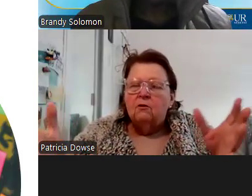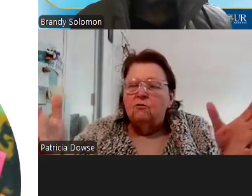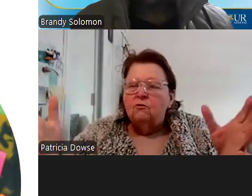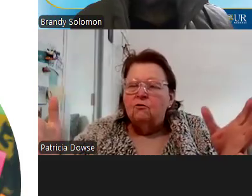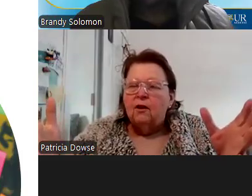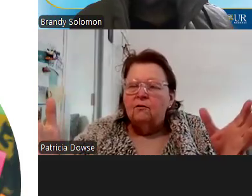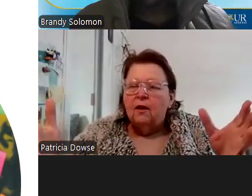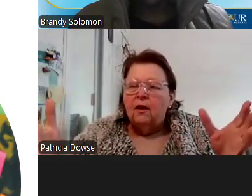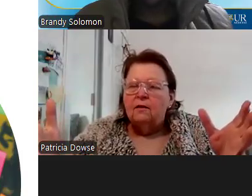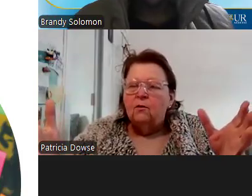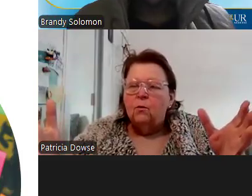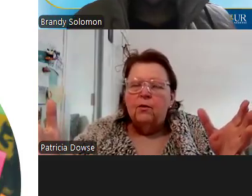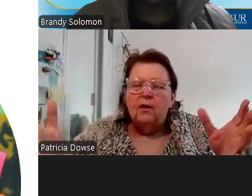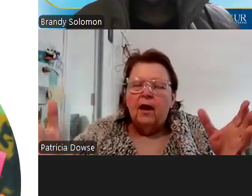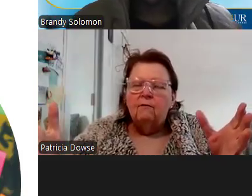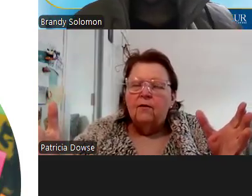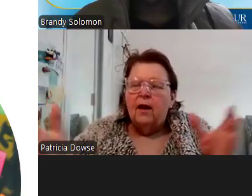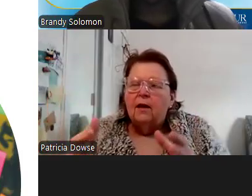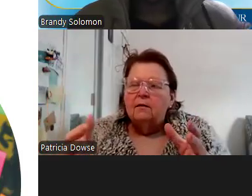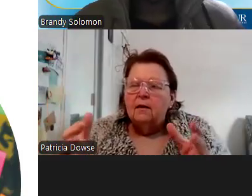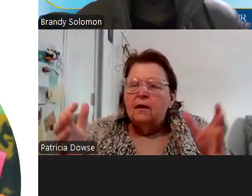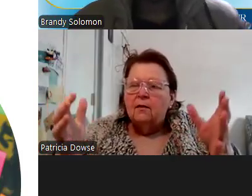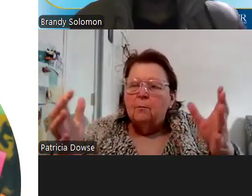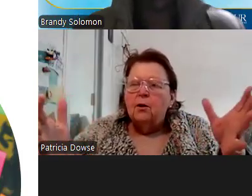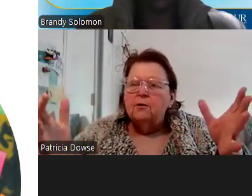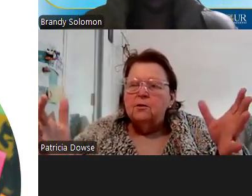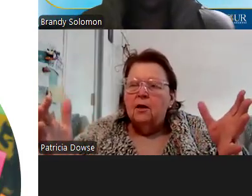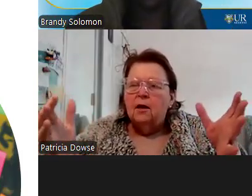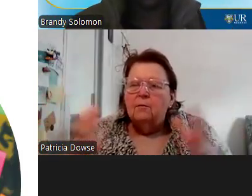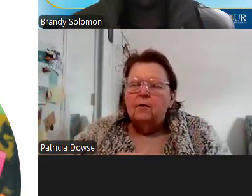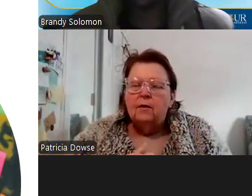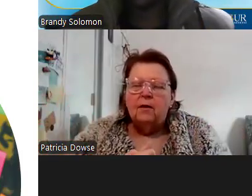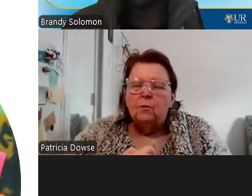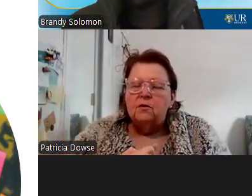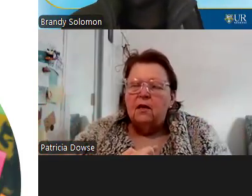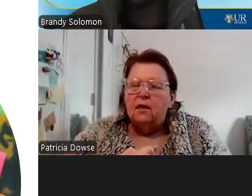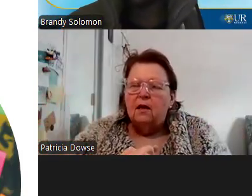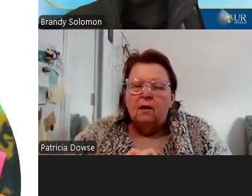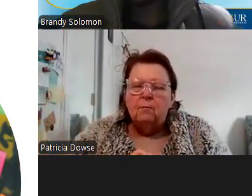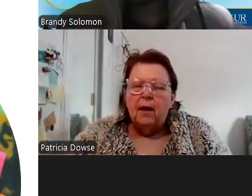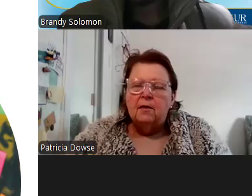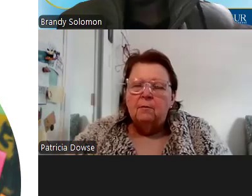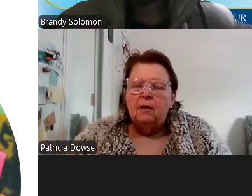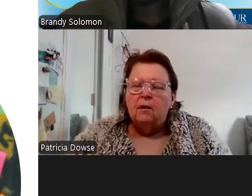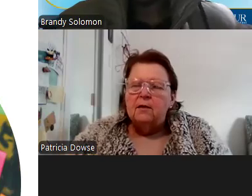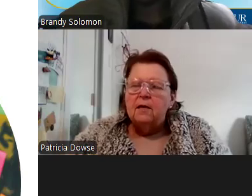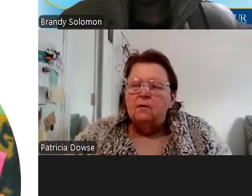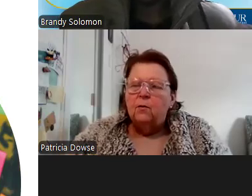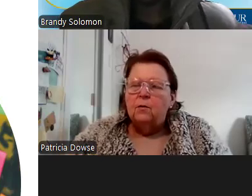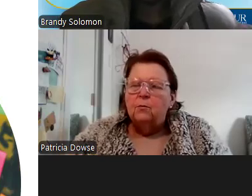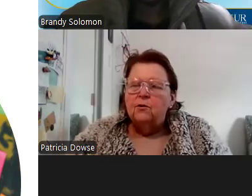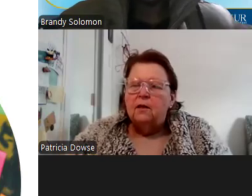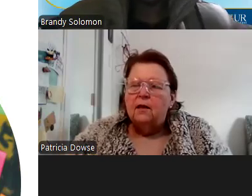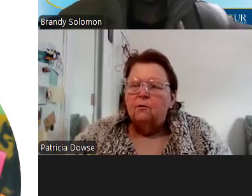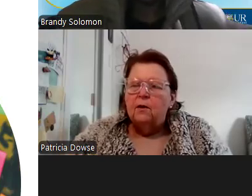to introduce yourselves and the role that you have at the partners, notwithstanding Macney being our lead,